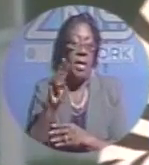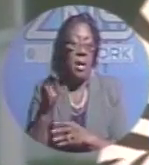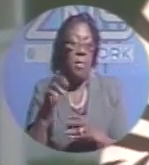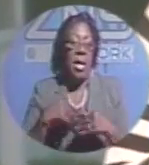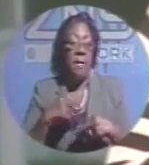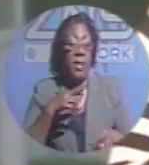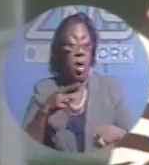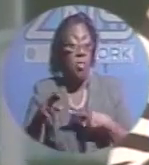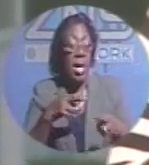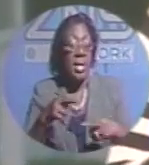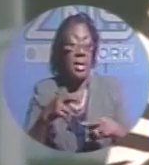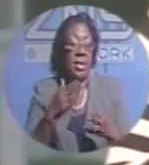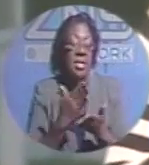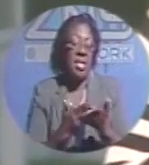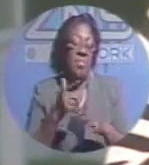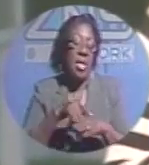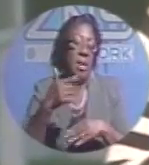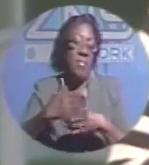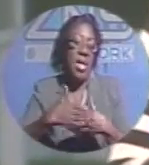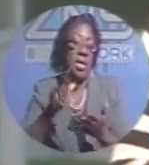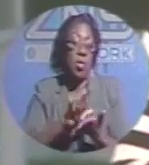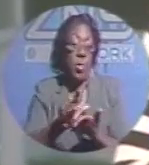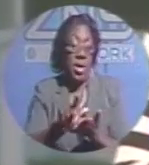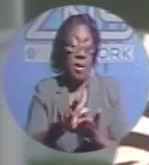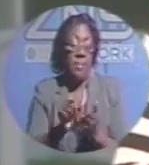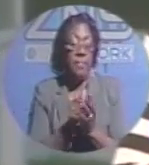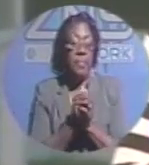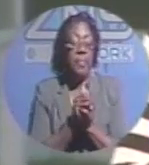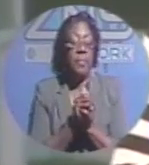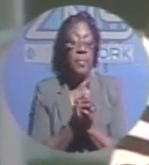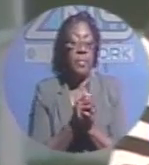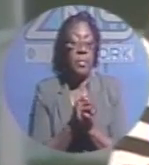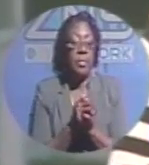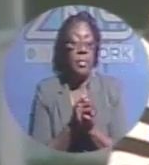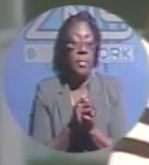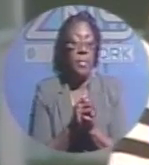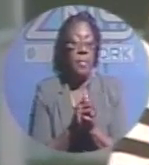Reporting live from Cooperstown, Abaco, I'm Shashina Roll for ZNS News Network.